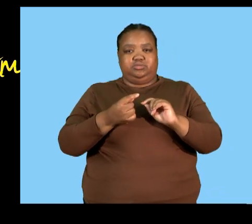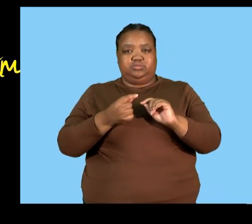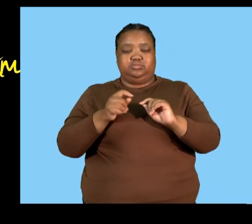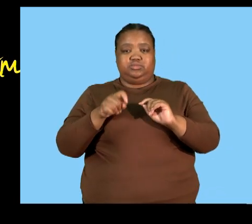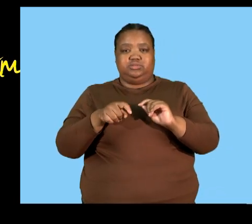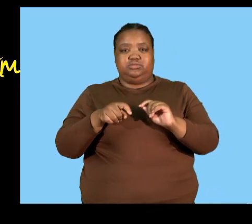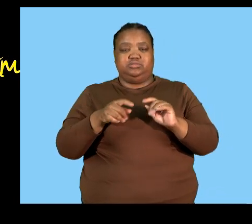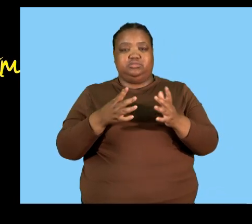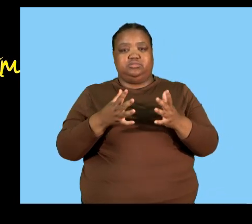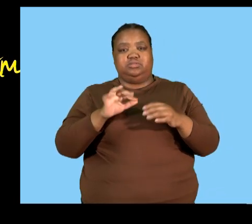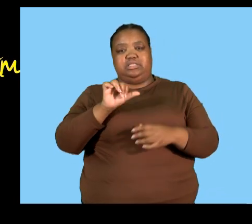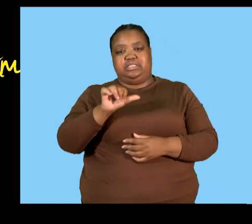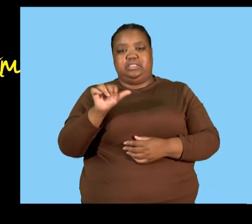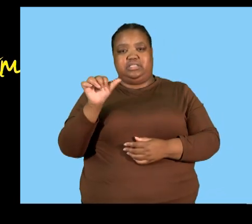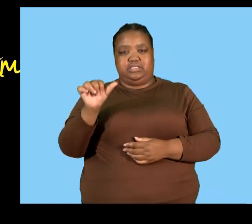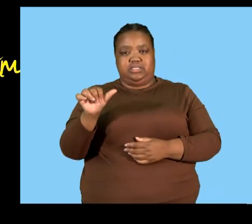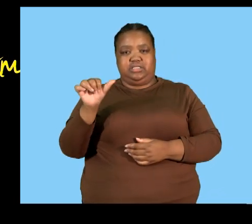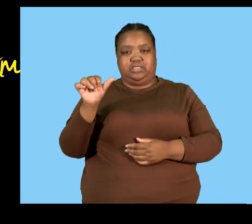place. So 1 decimal place would be